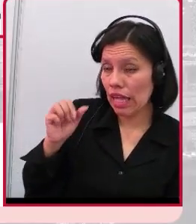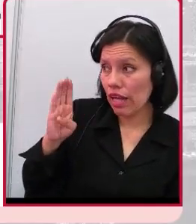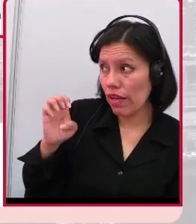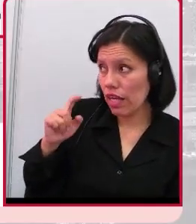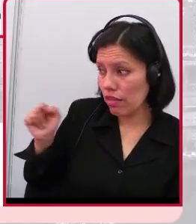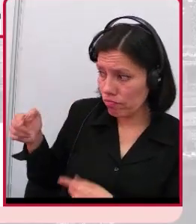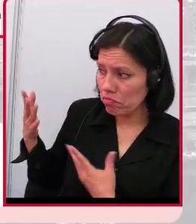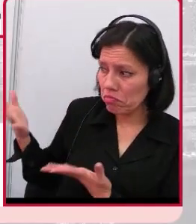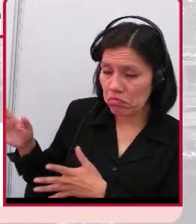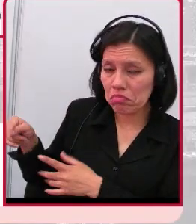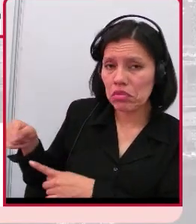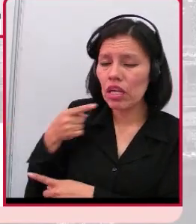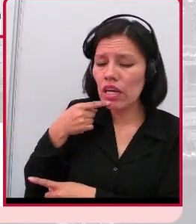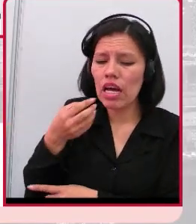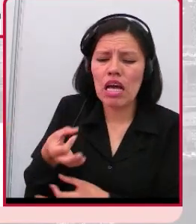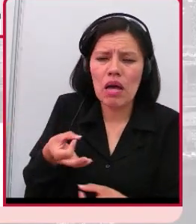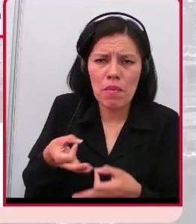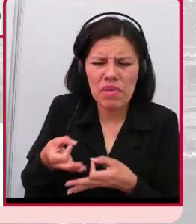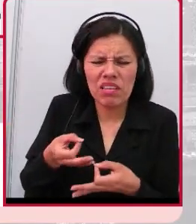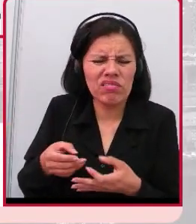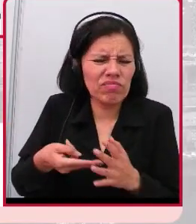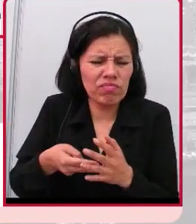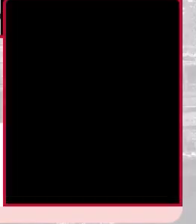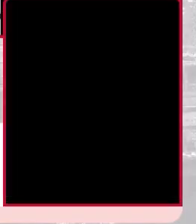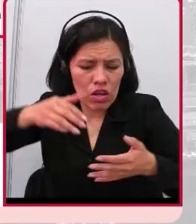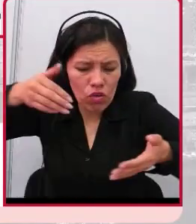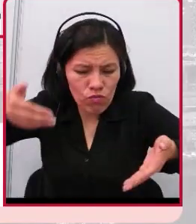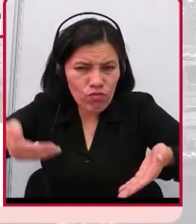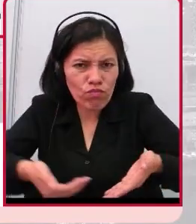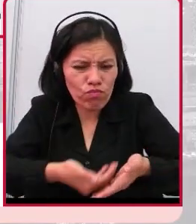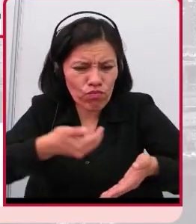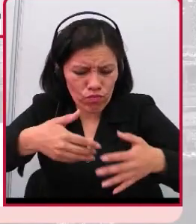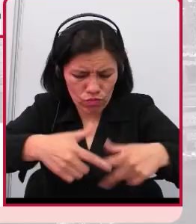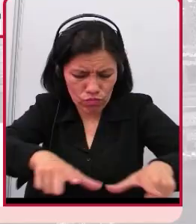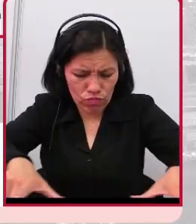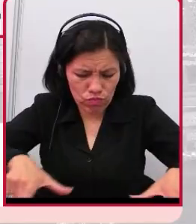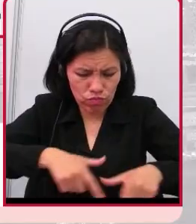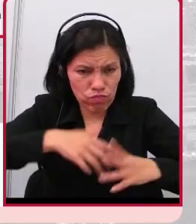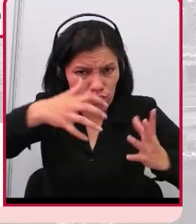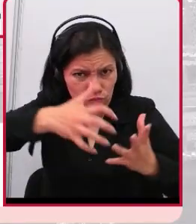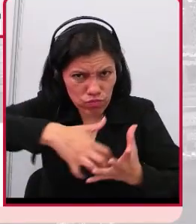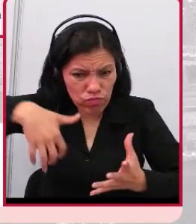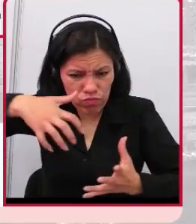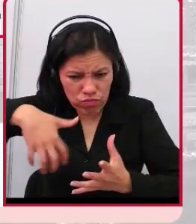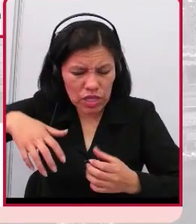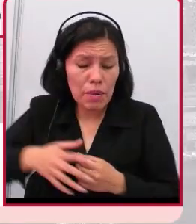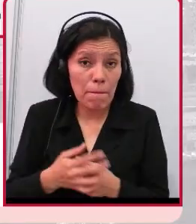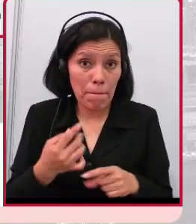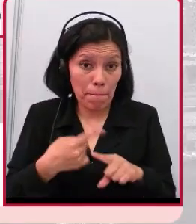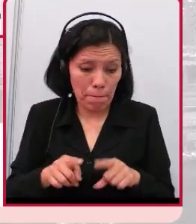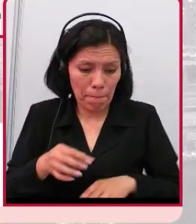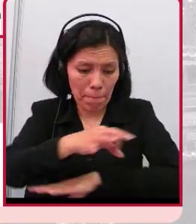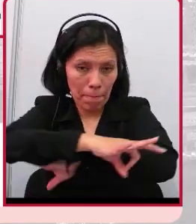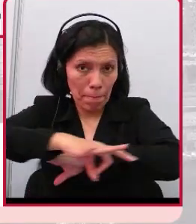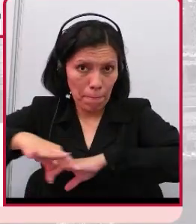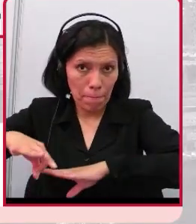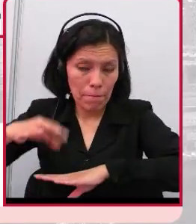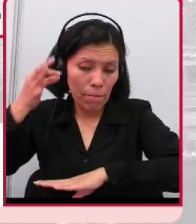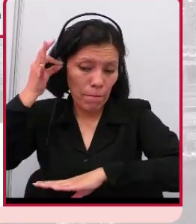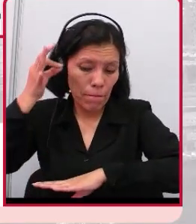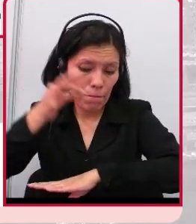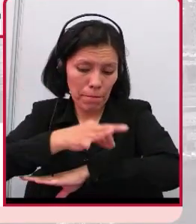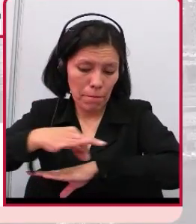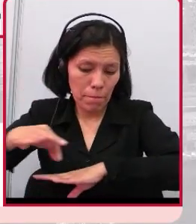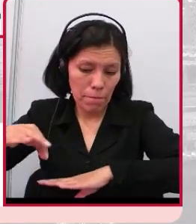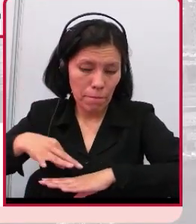Elizabeth, our microscope expert, has already talked about the deposit, but process engineer needs to have